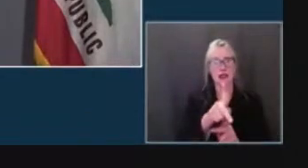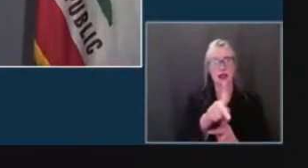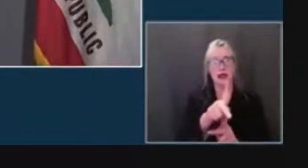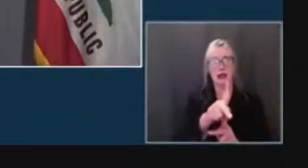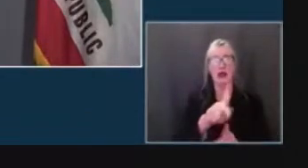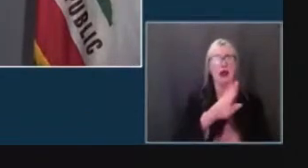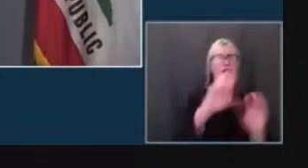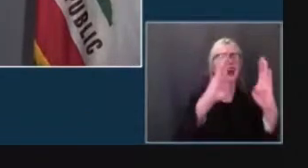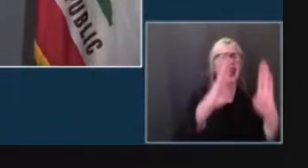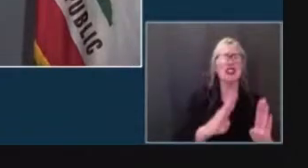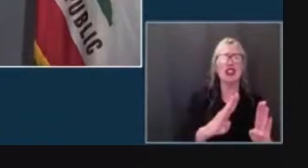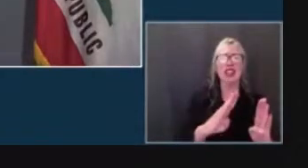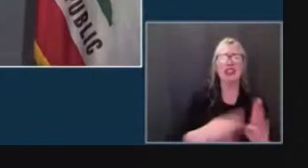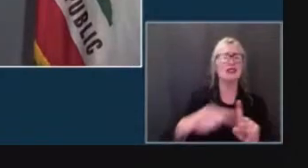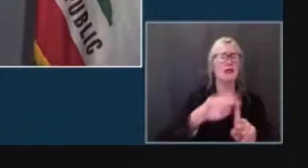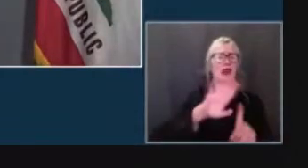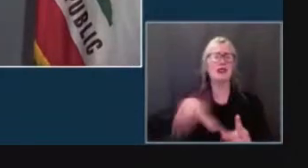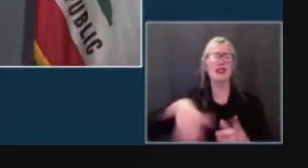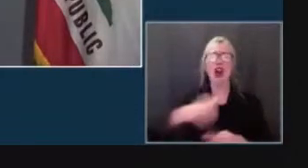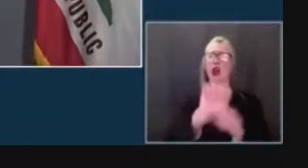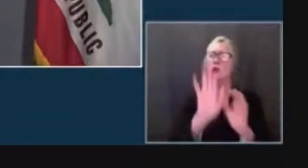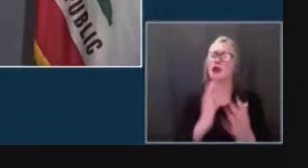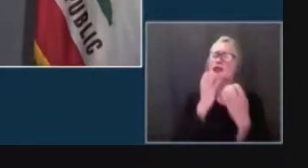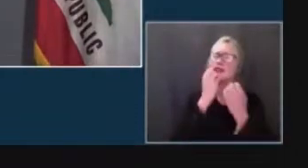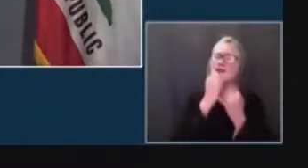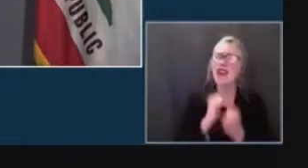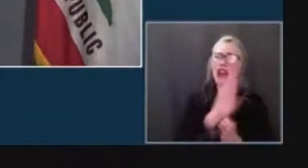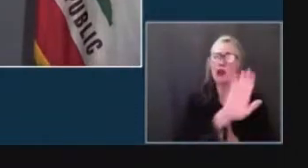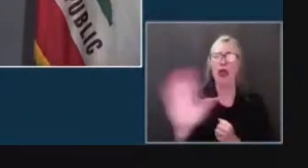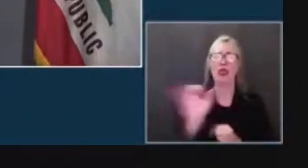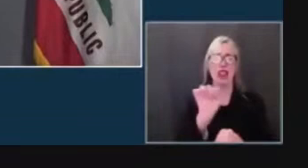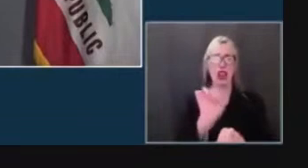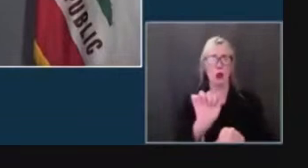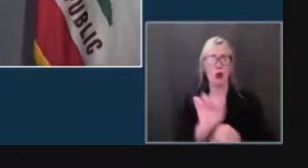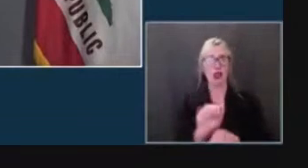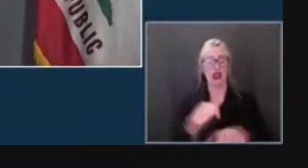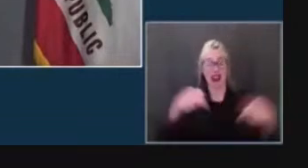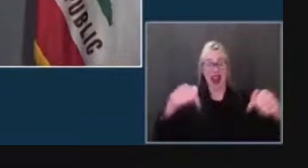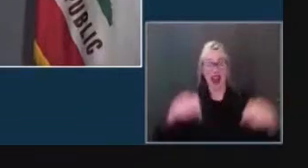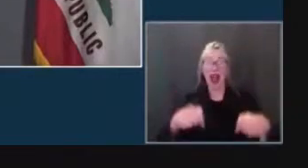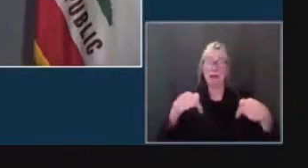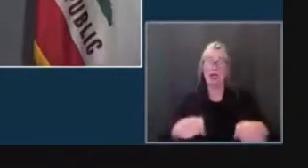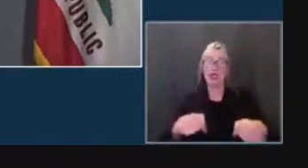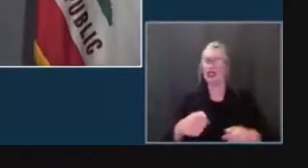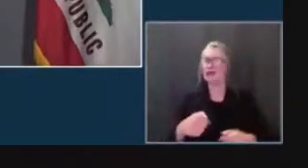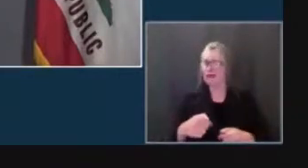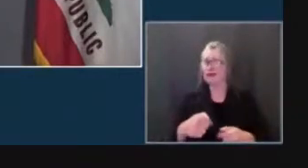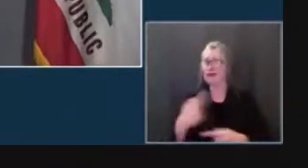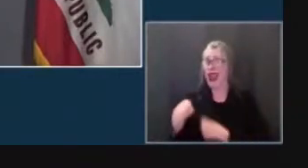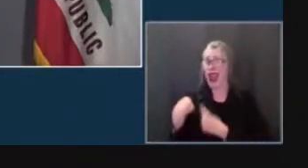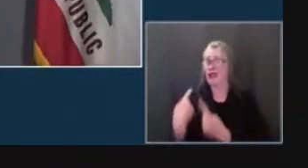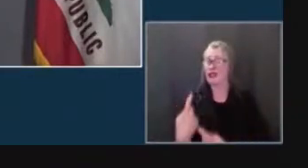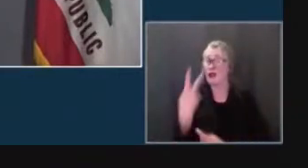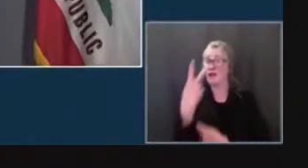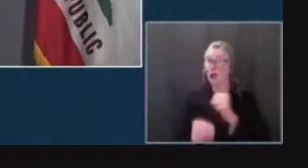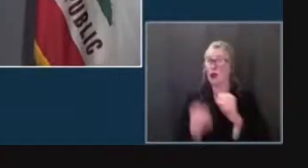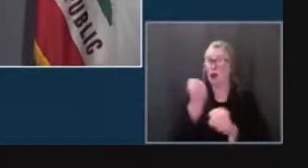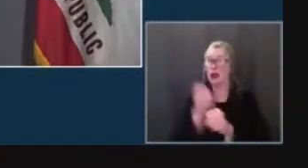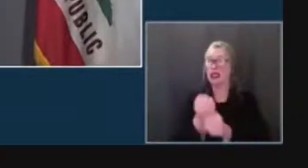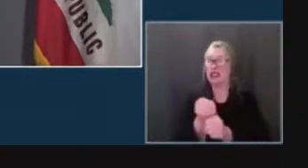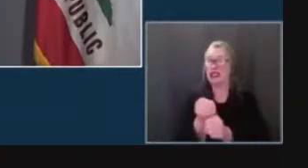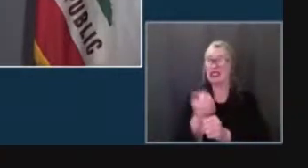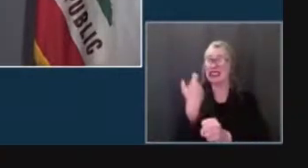valued for the work they do. I stand here before you almost 2 years to the date that this pandemic changed our lives. Like